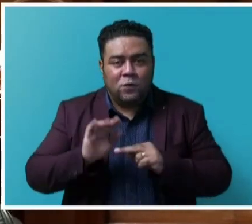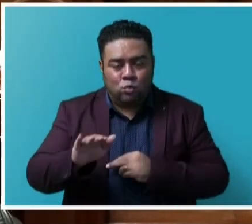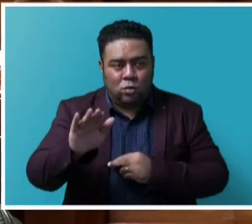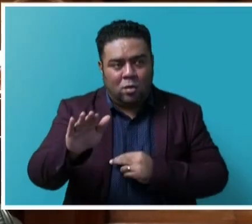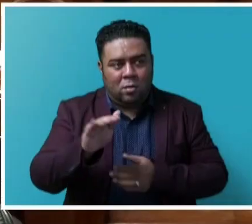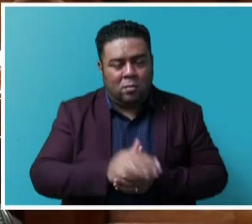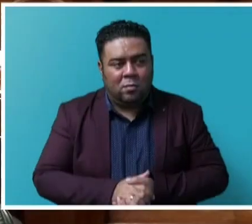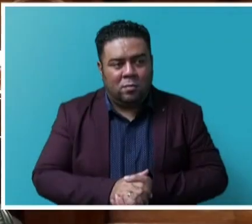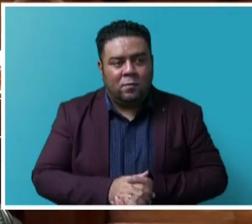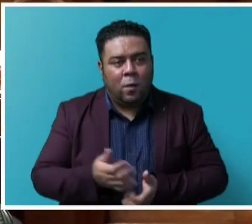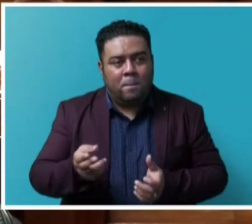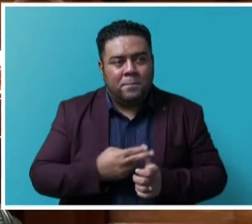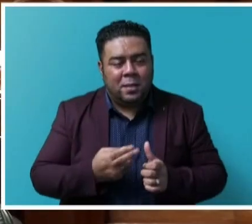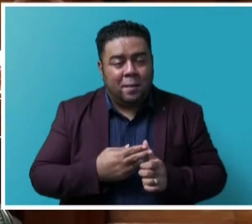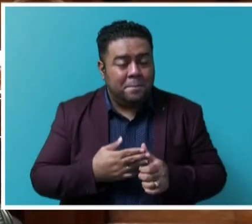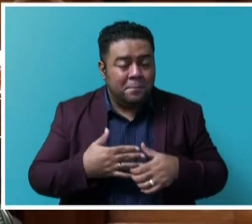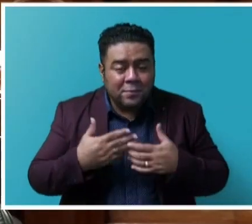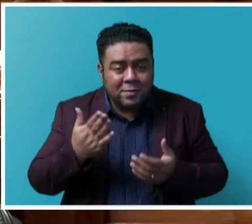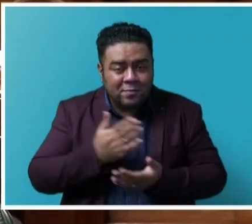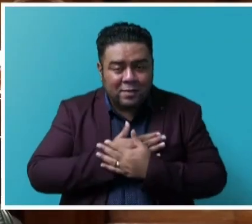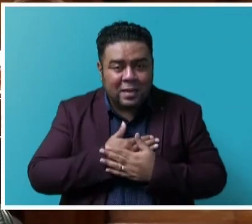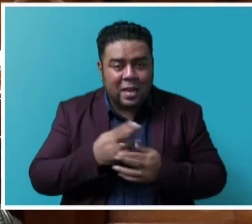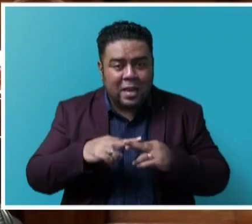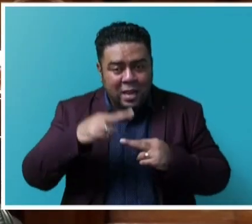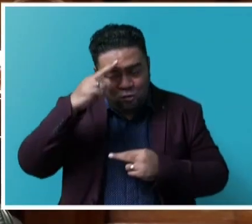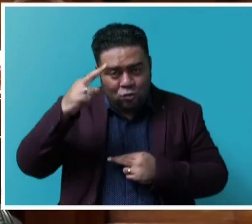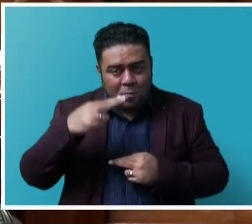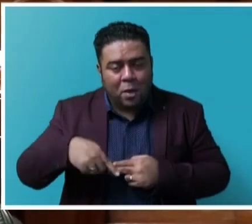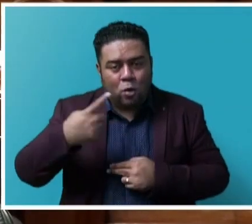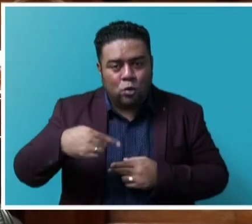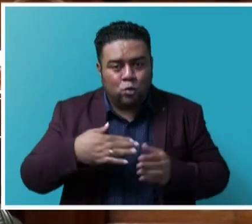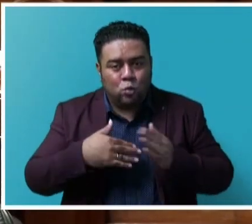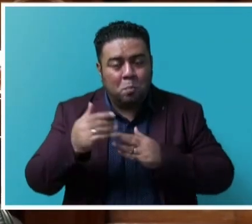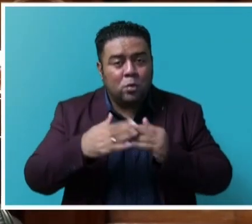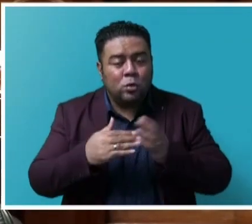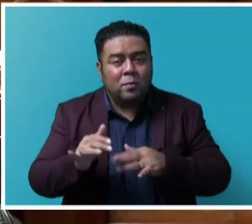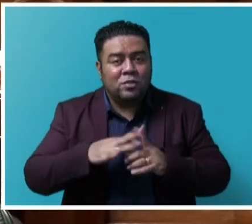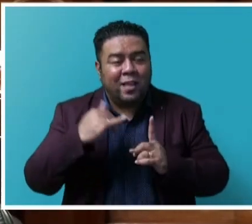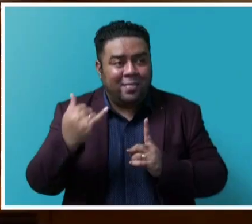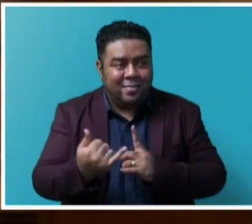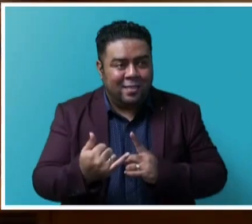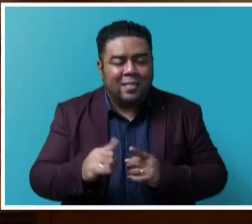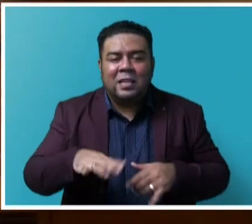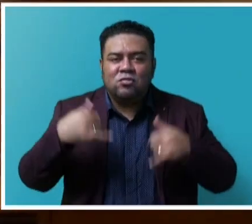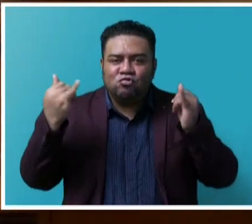our beloved nation and its people by continuing to build up a society that is